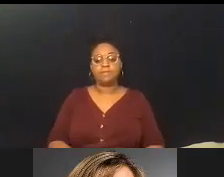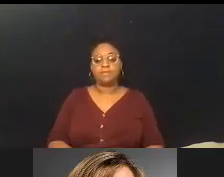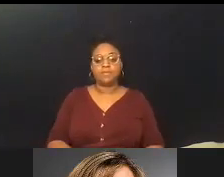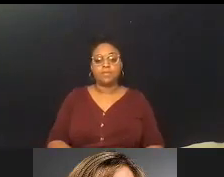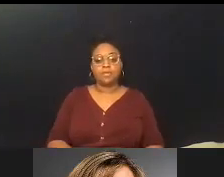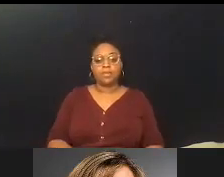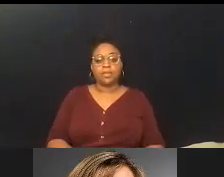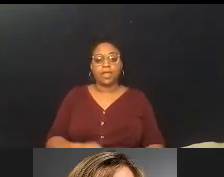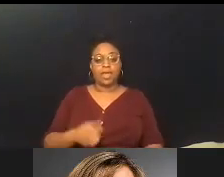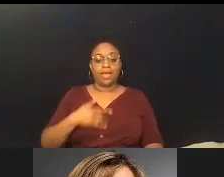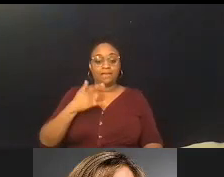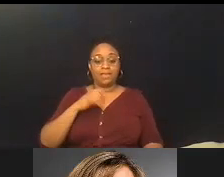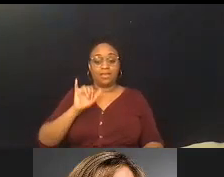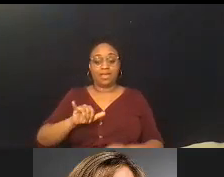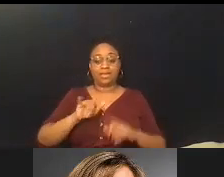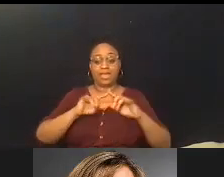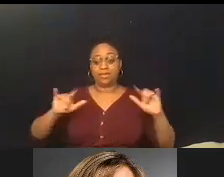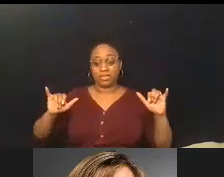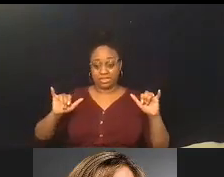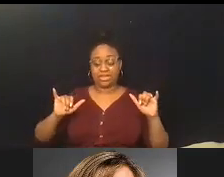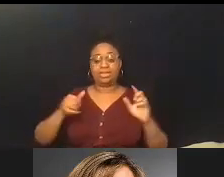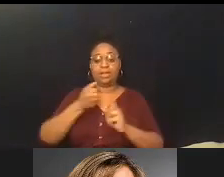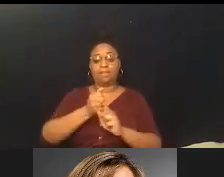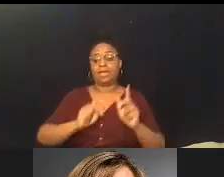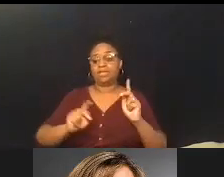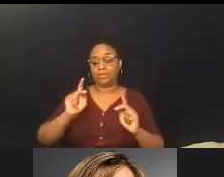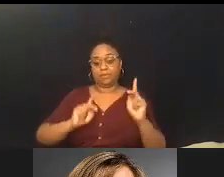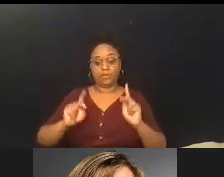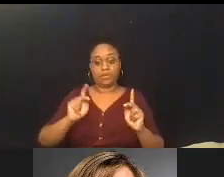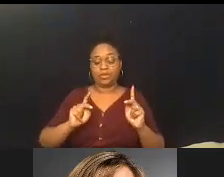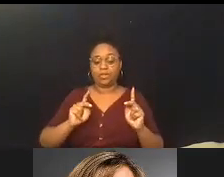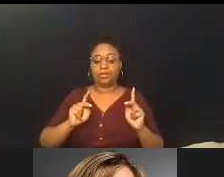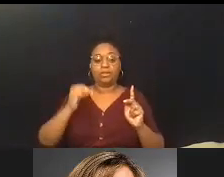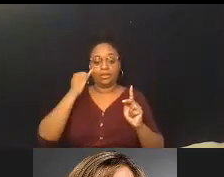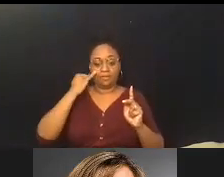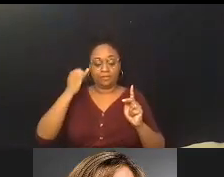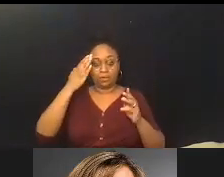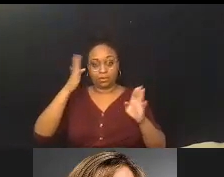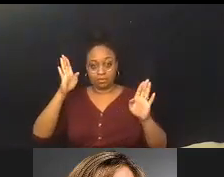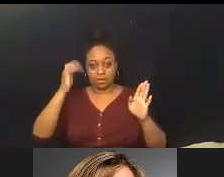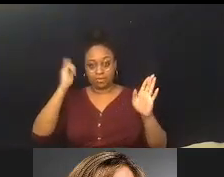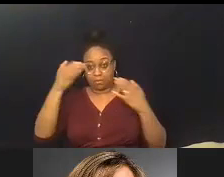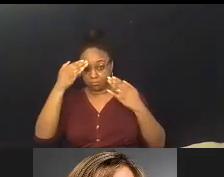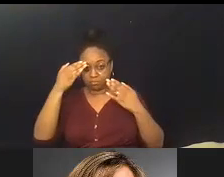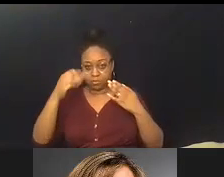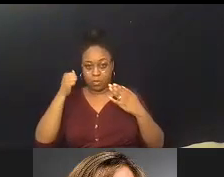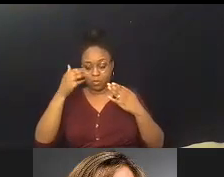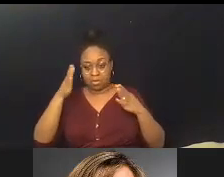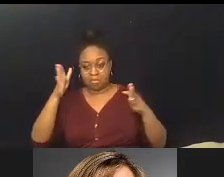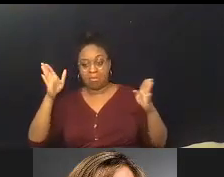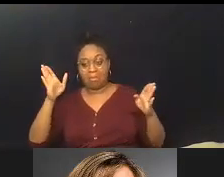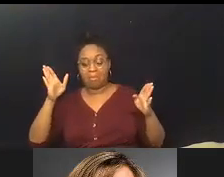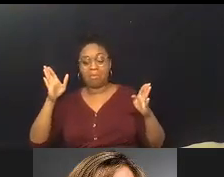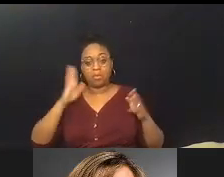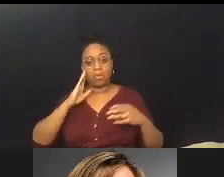as they let it. But at the same time, when I think about myself personally, I feel like it's never not been